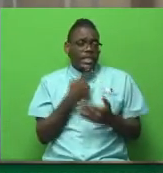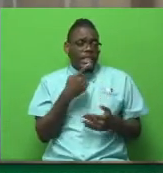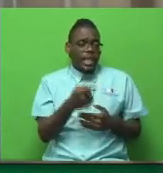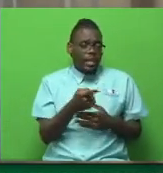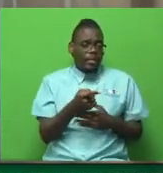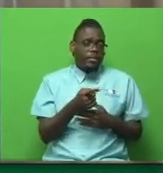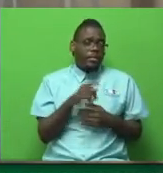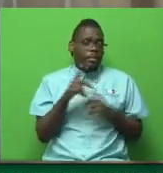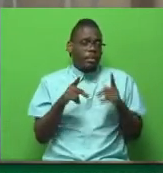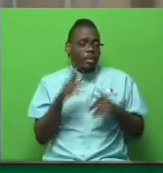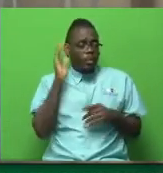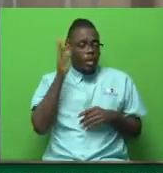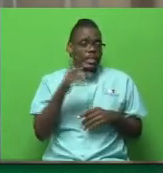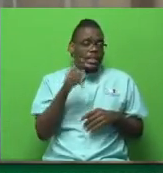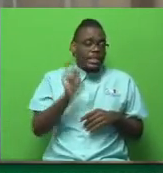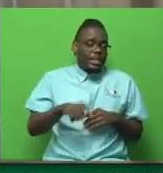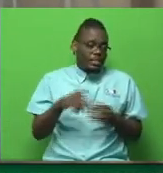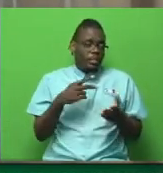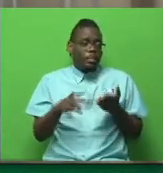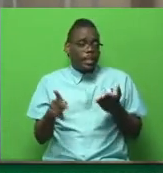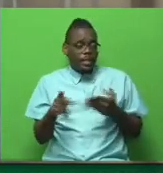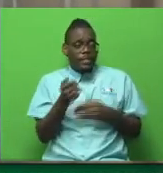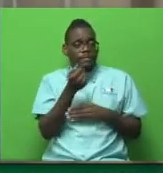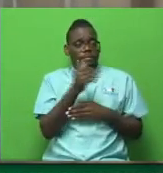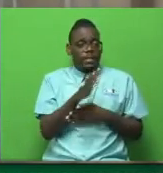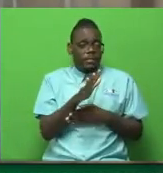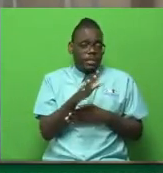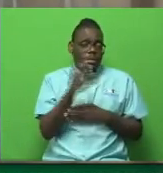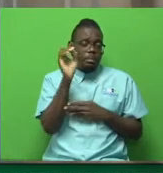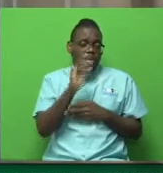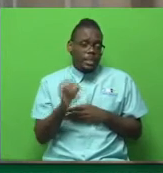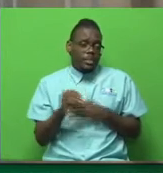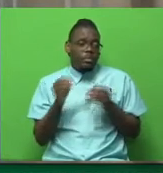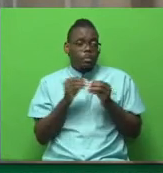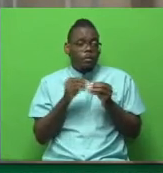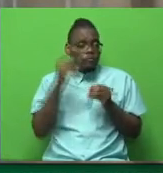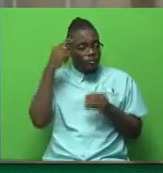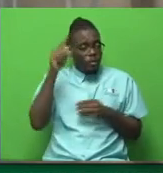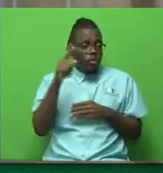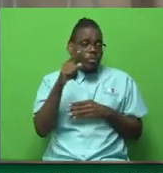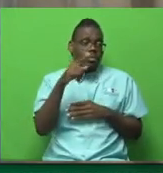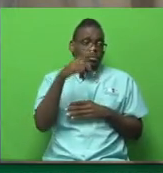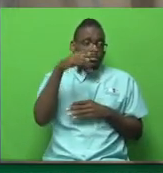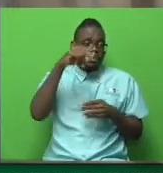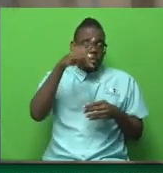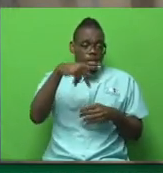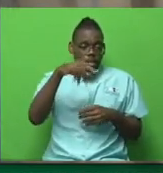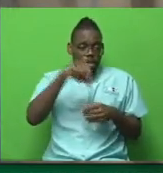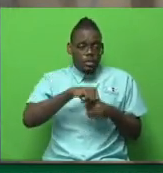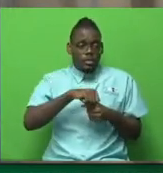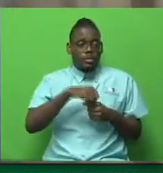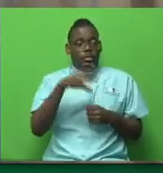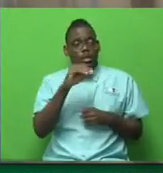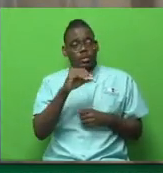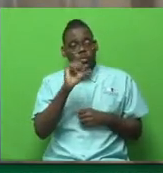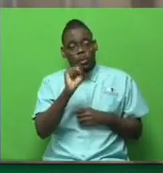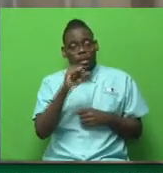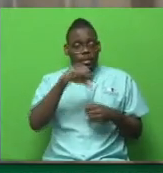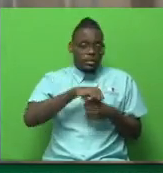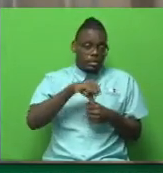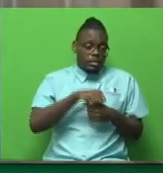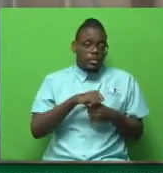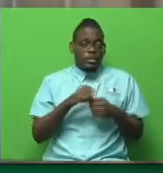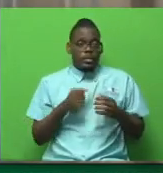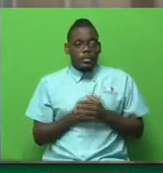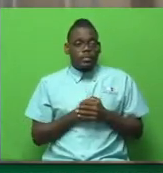and 14 15 more for premium and 14 more for super gasoline this value is